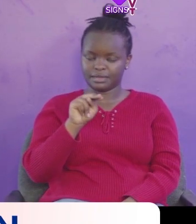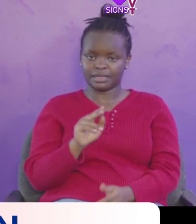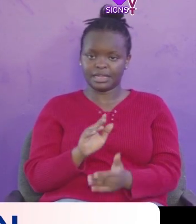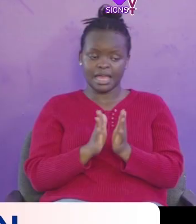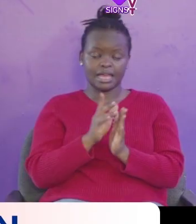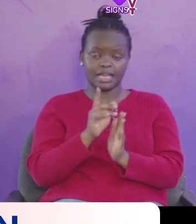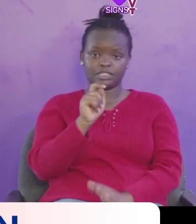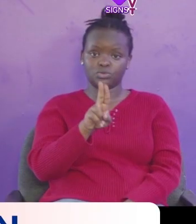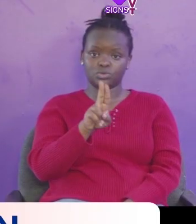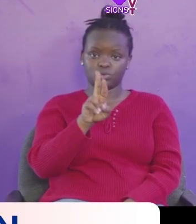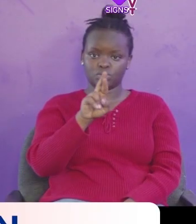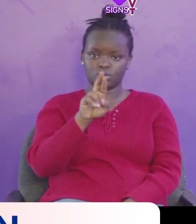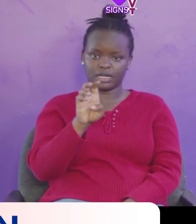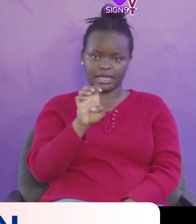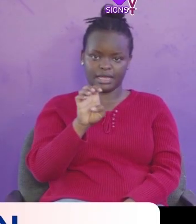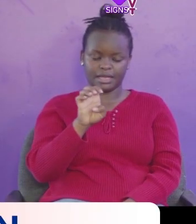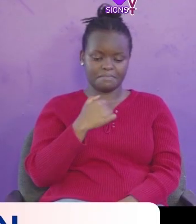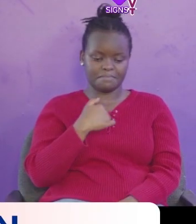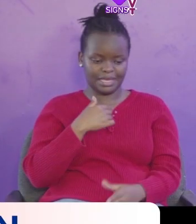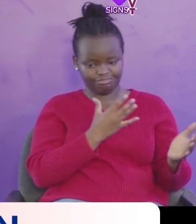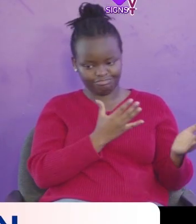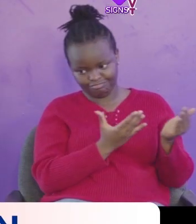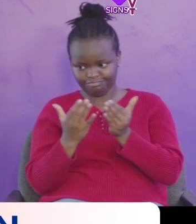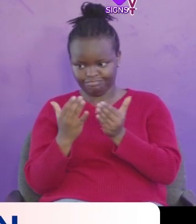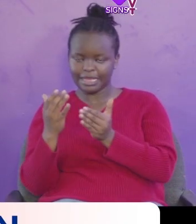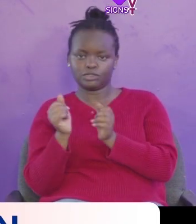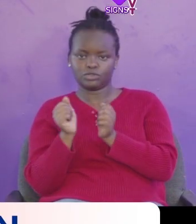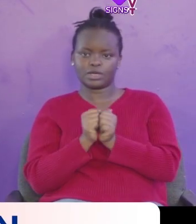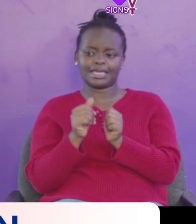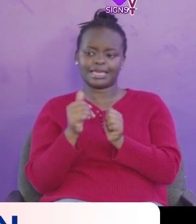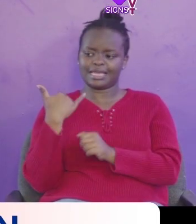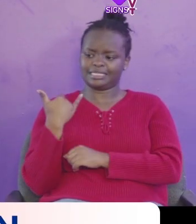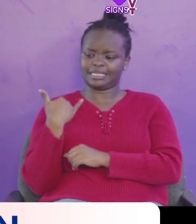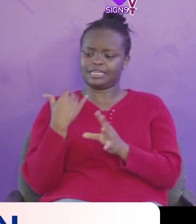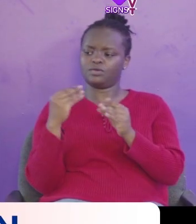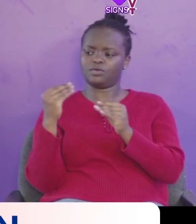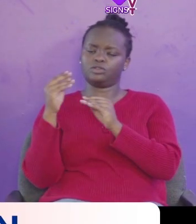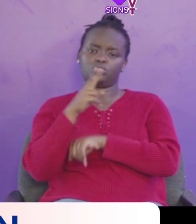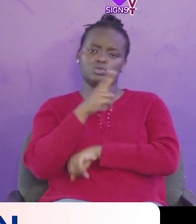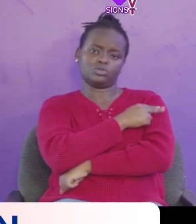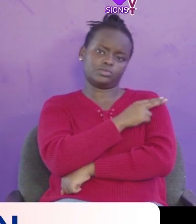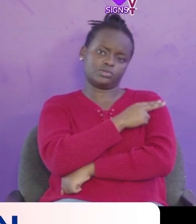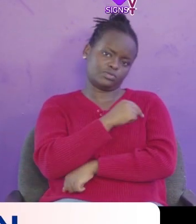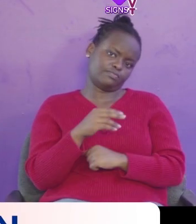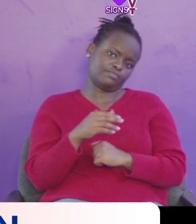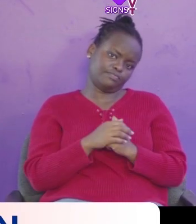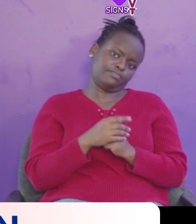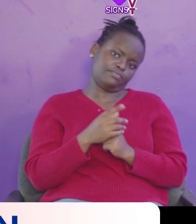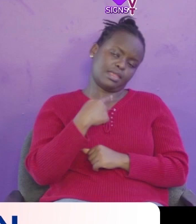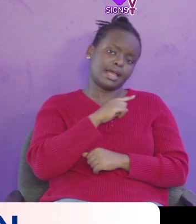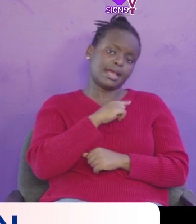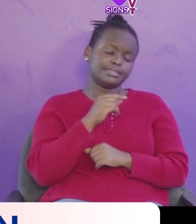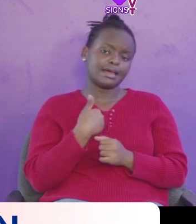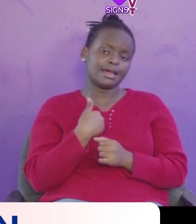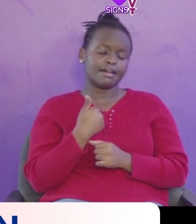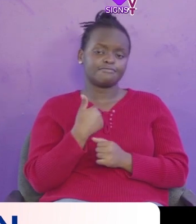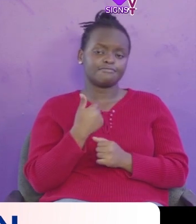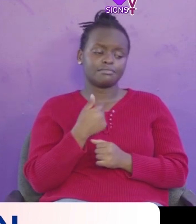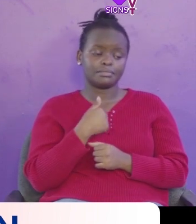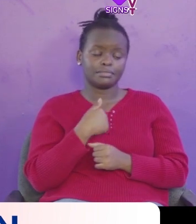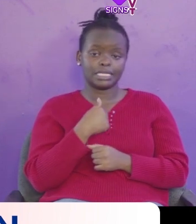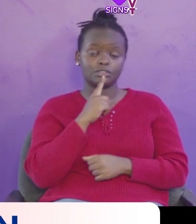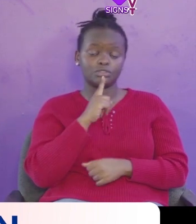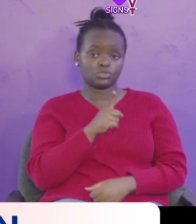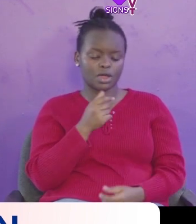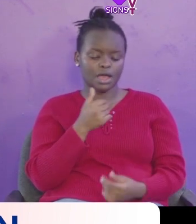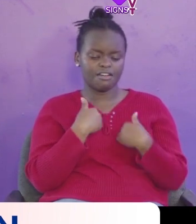Ture, I escorted him myself yesterday, going to the hospital. Okay. And I'm sure we have many